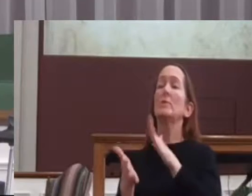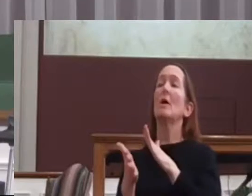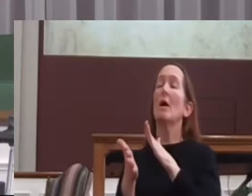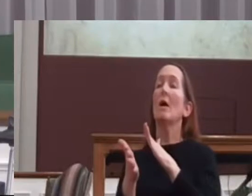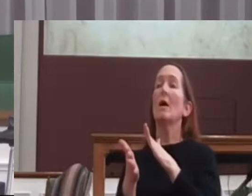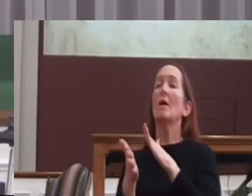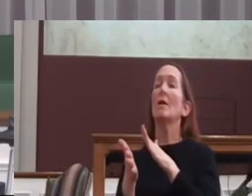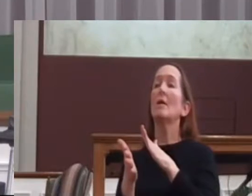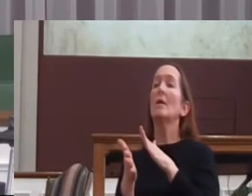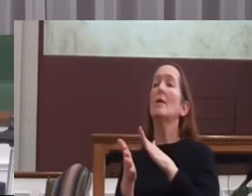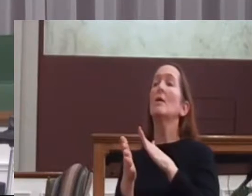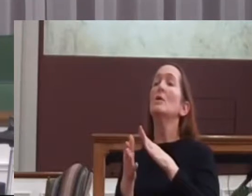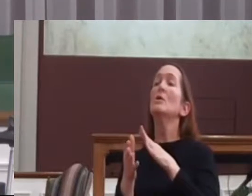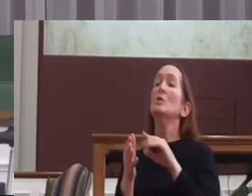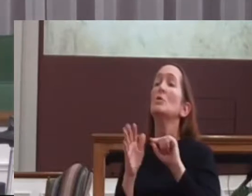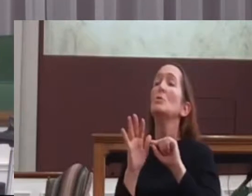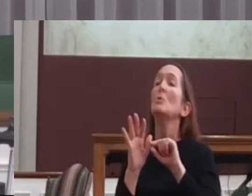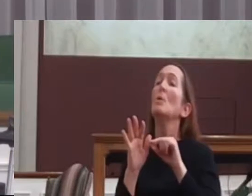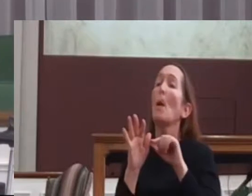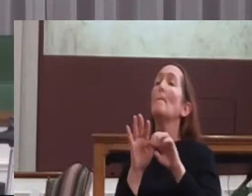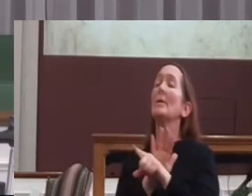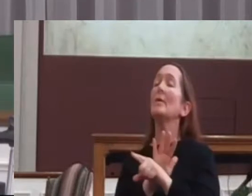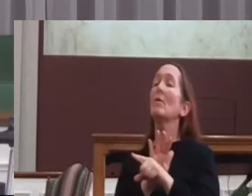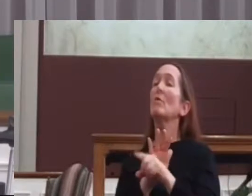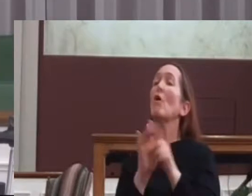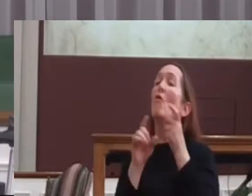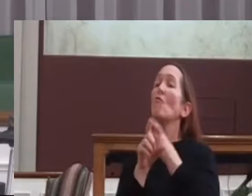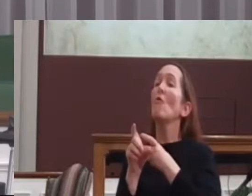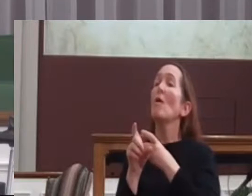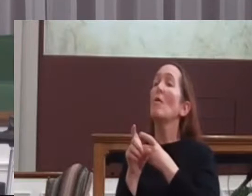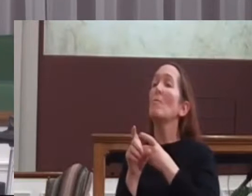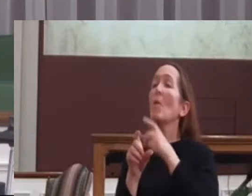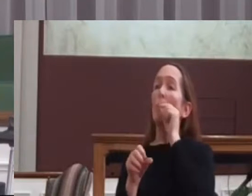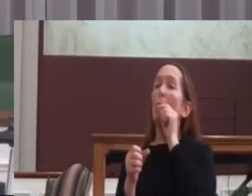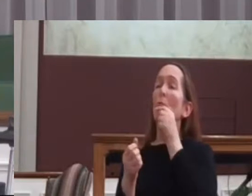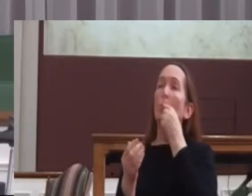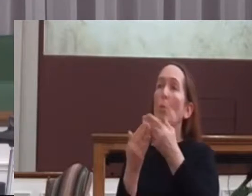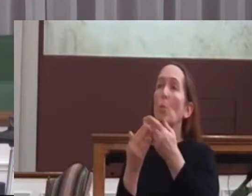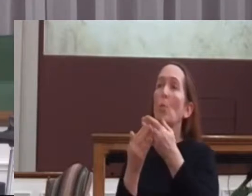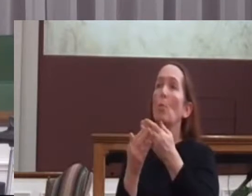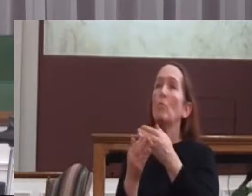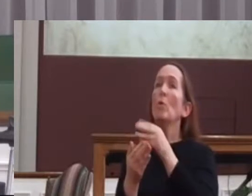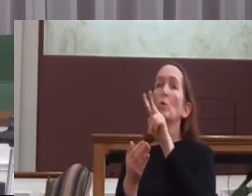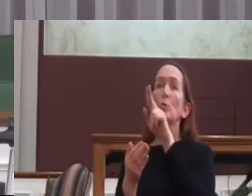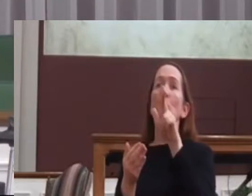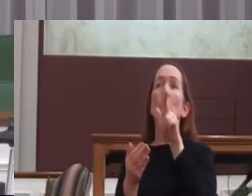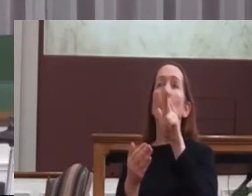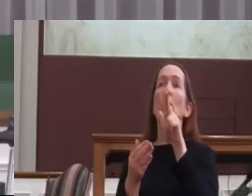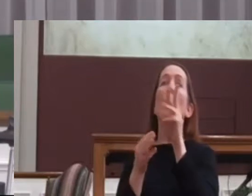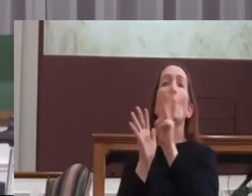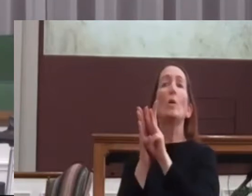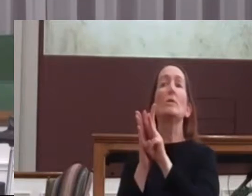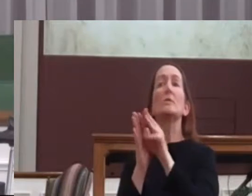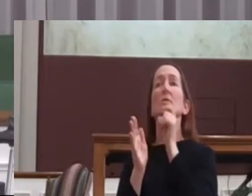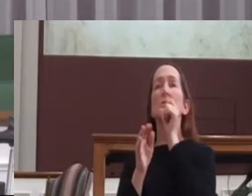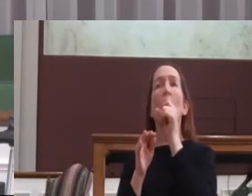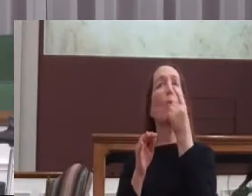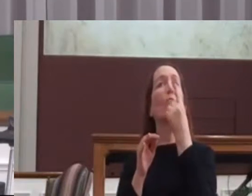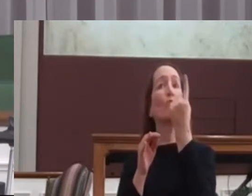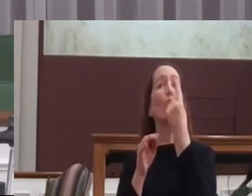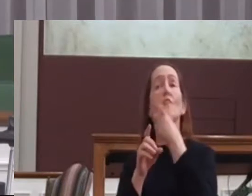to die shall be put to death. He shall not be put to death on the evidence of 1 witness. Truth must be